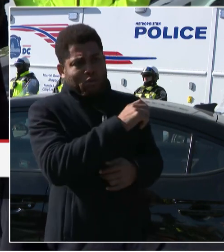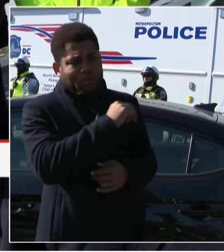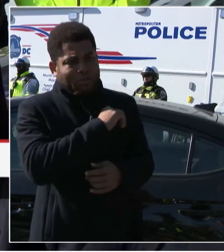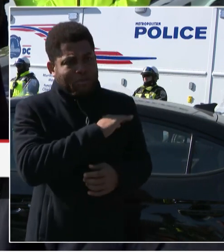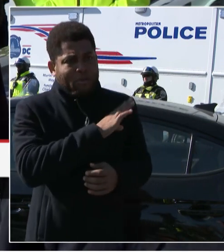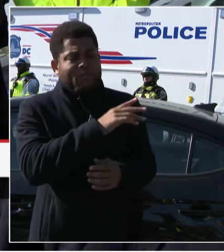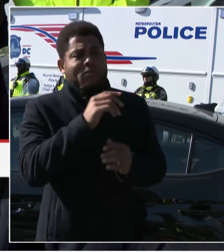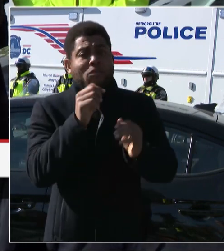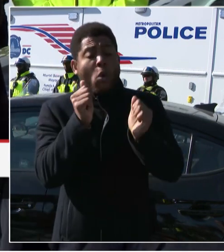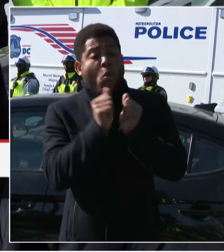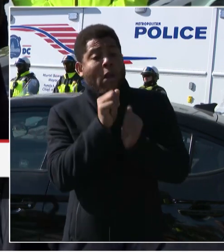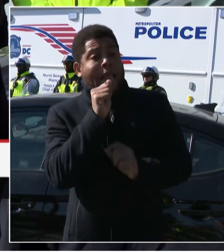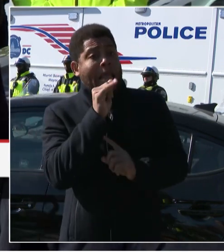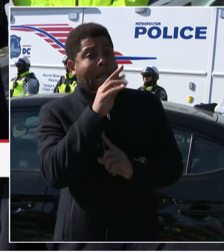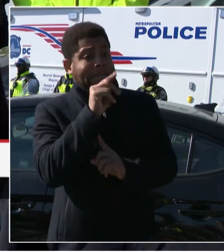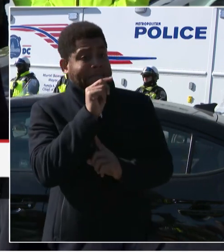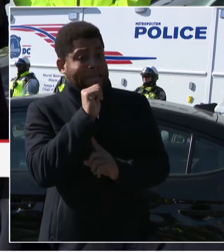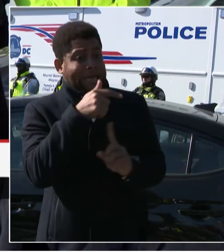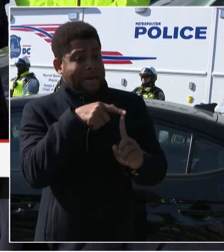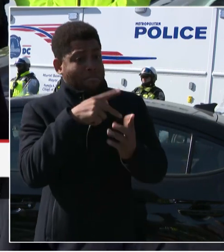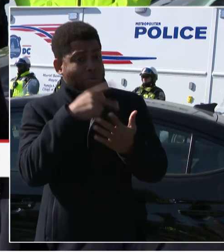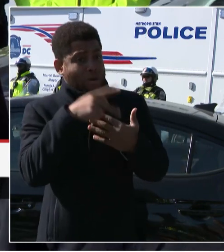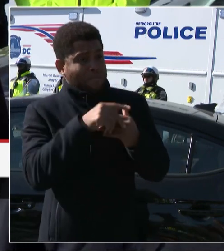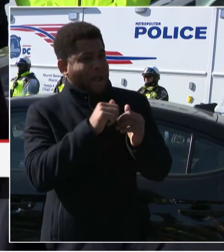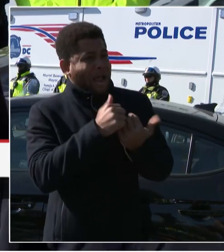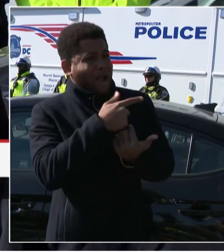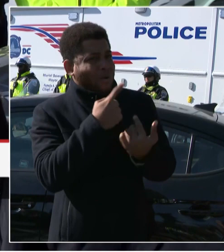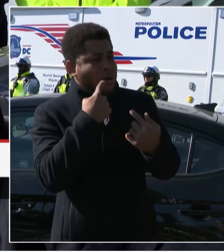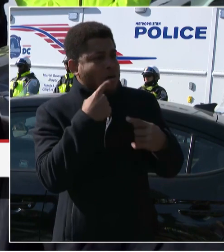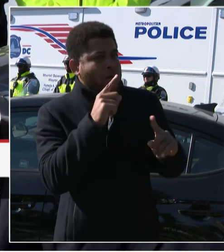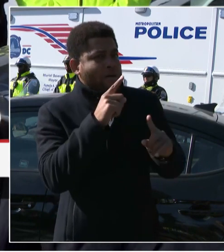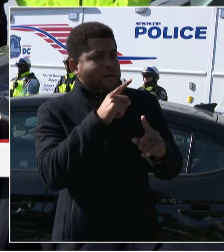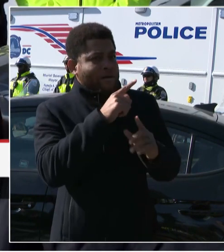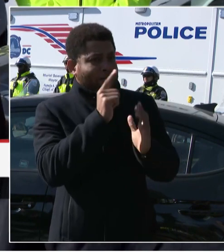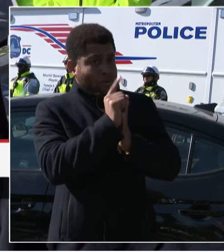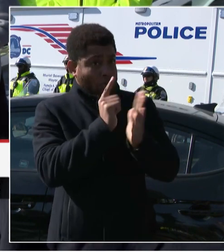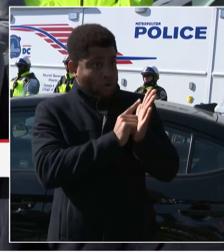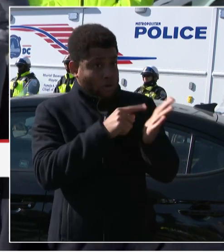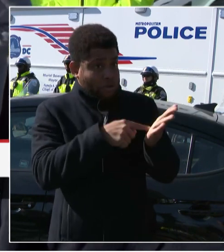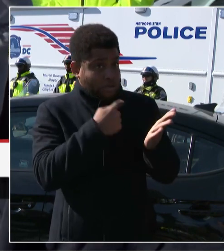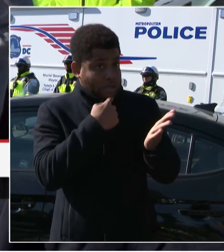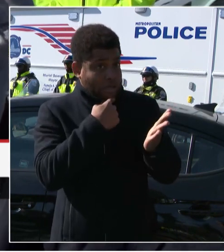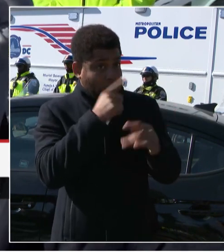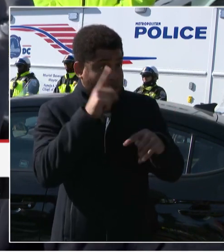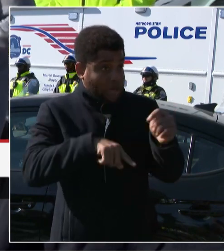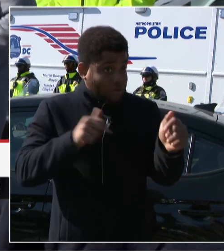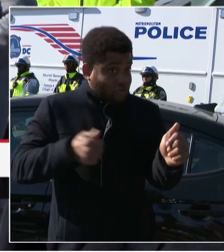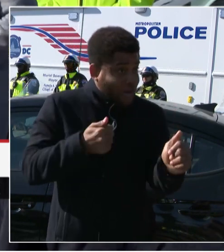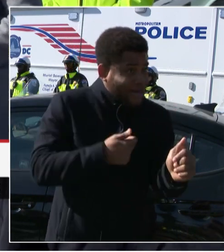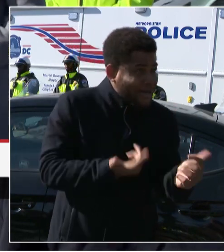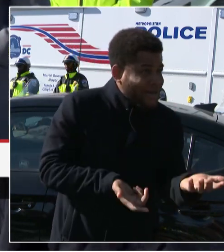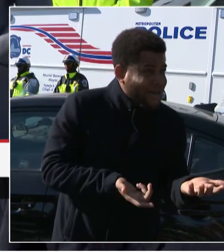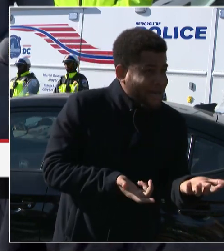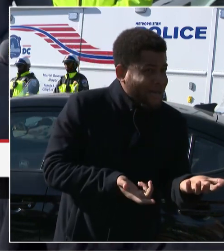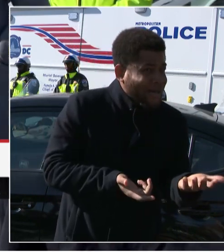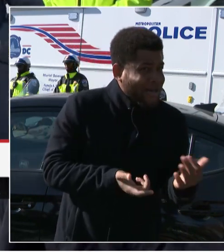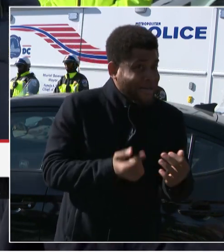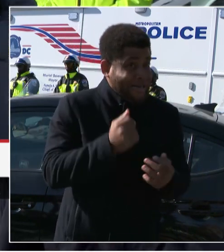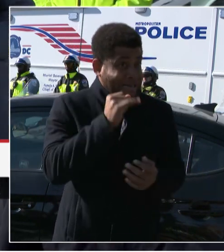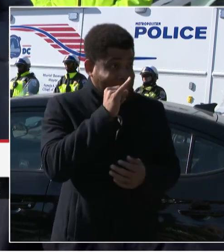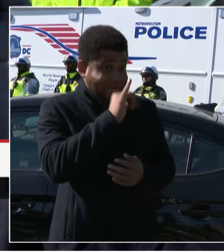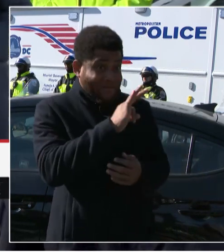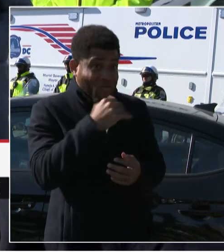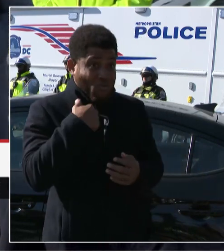that work with no chase laws? Like if a car is still moving, it's right after a carjacking occurred, can officers go after that